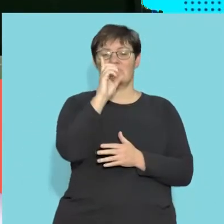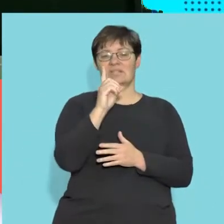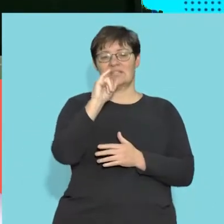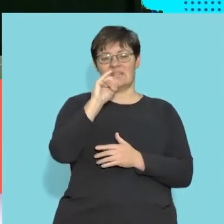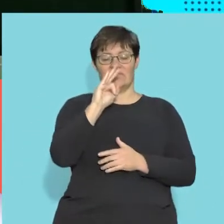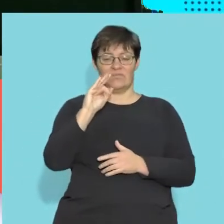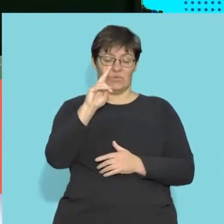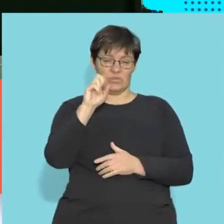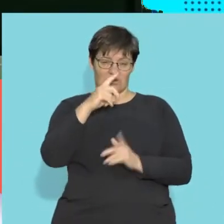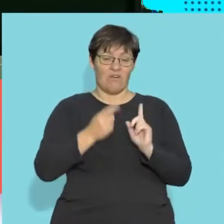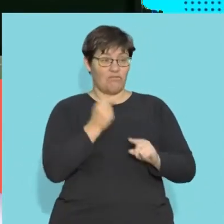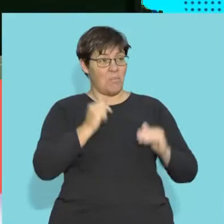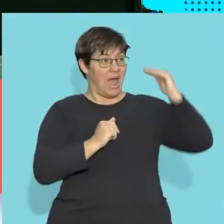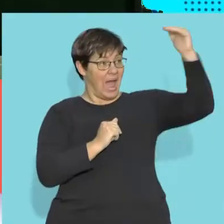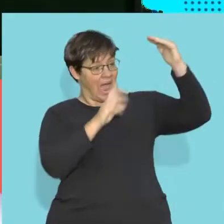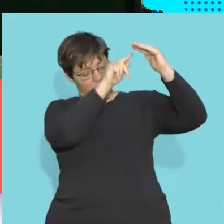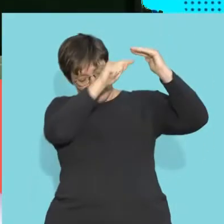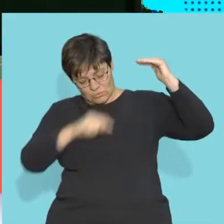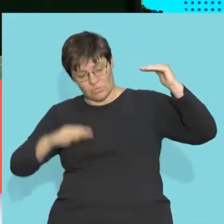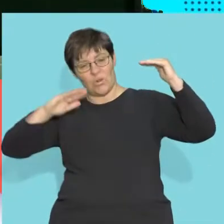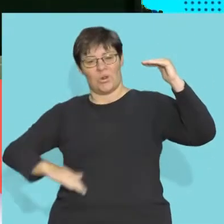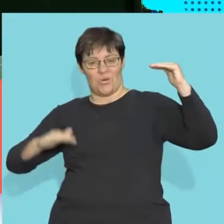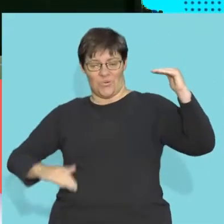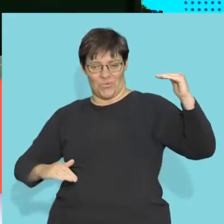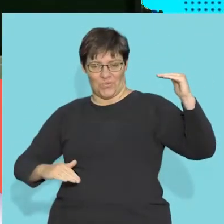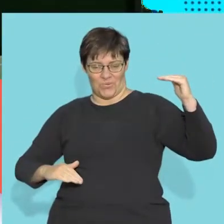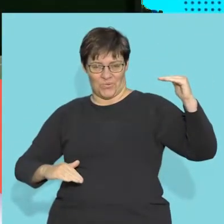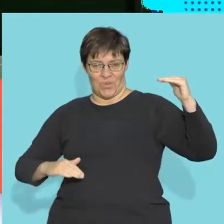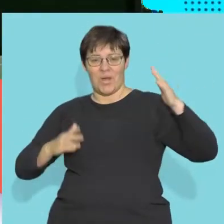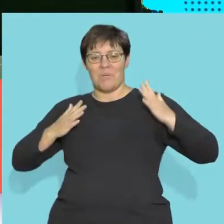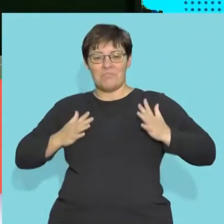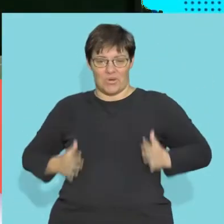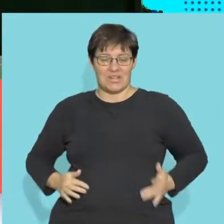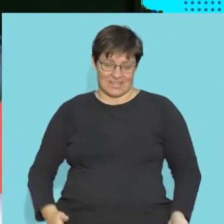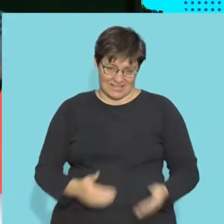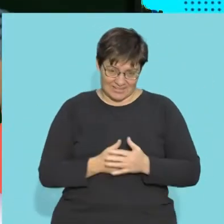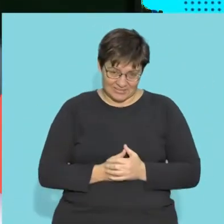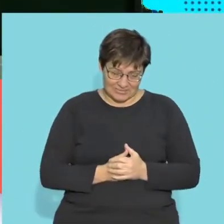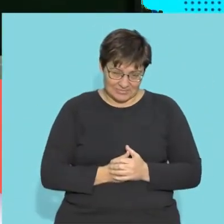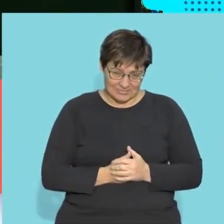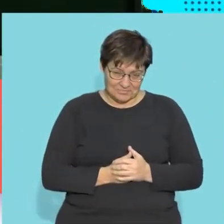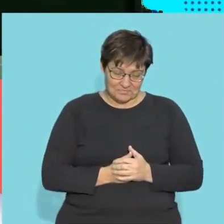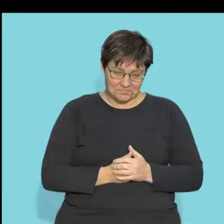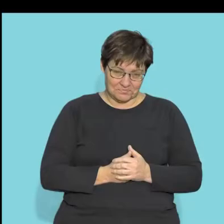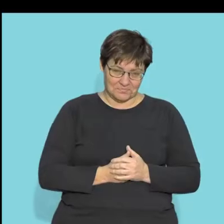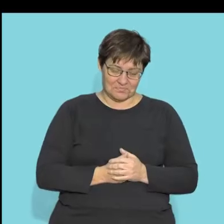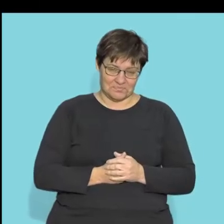from a high concentration in my lungs to a low concentration in my